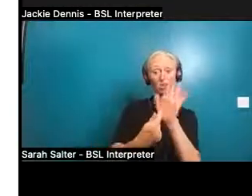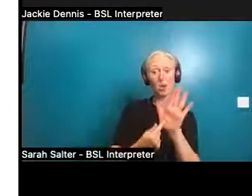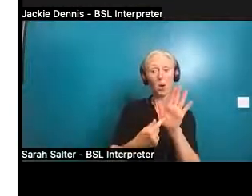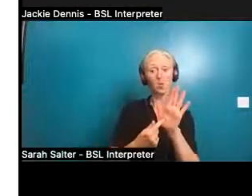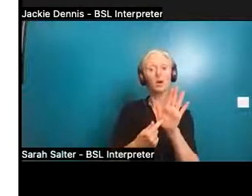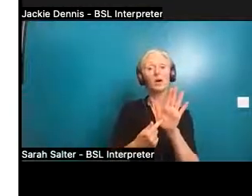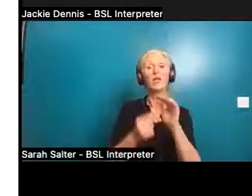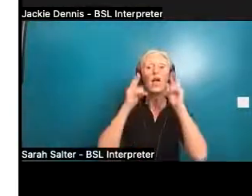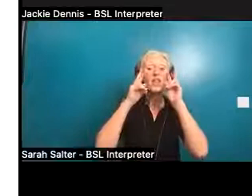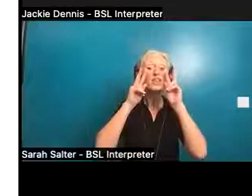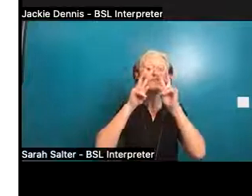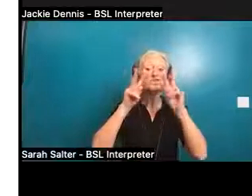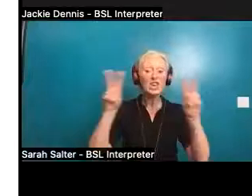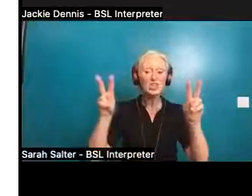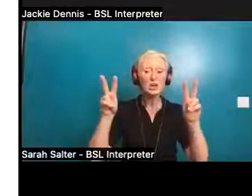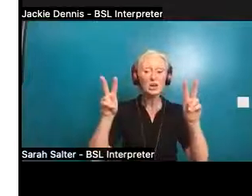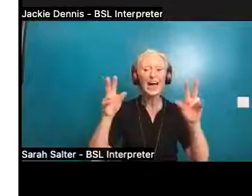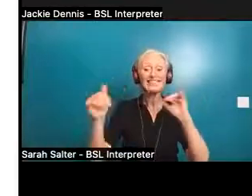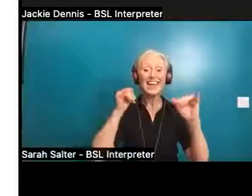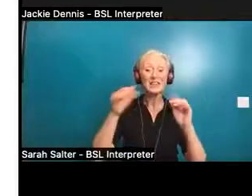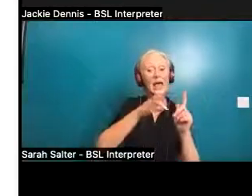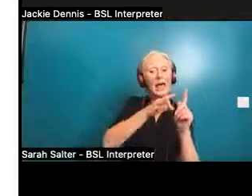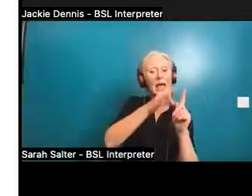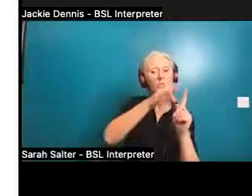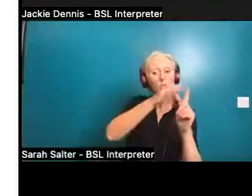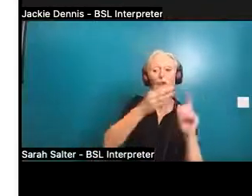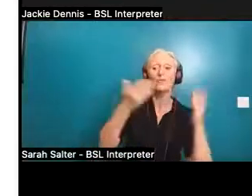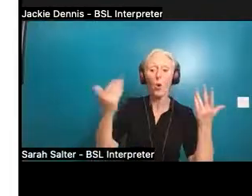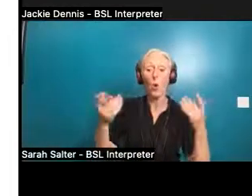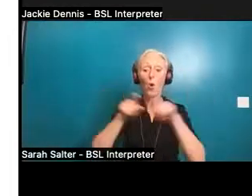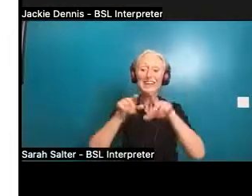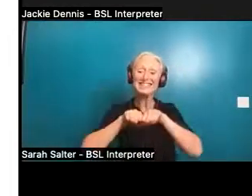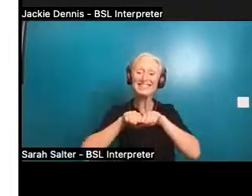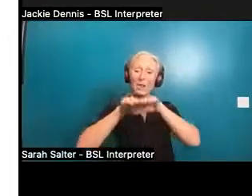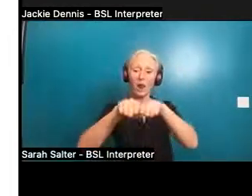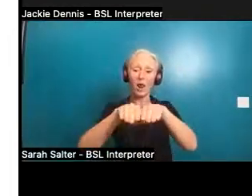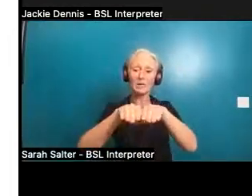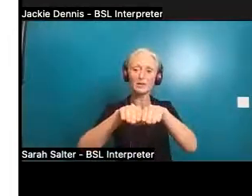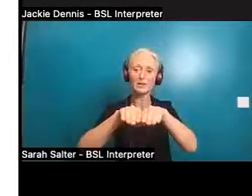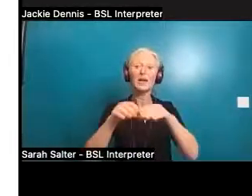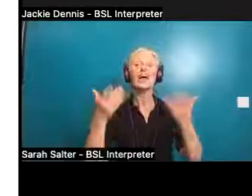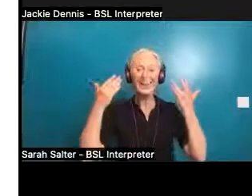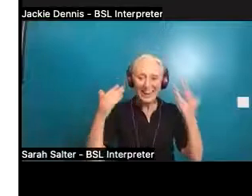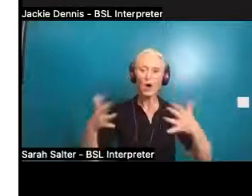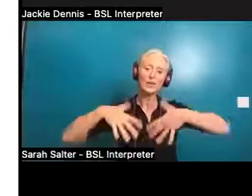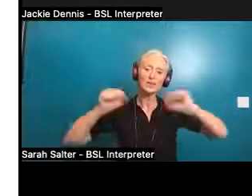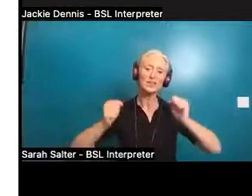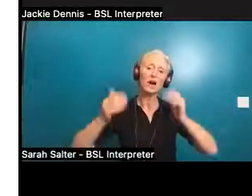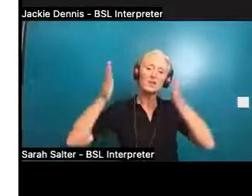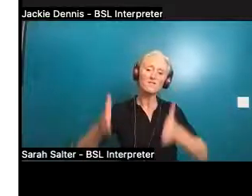or stabilization in the treated eye. And so now they have moved on to a phase 3 clinical trial.